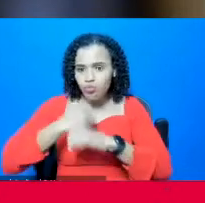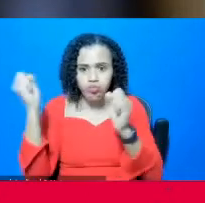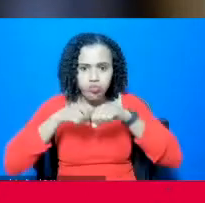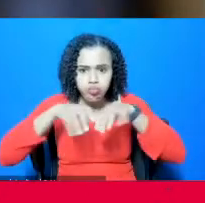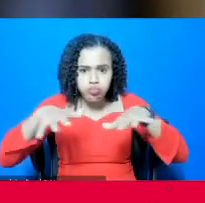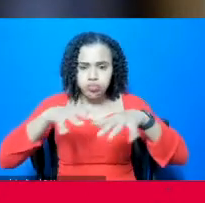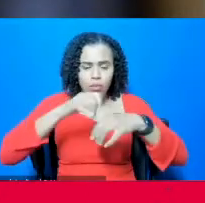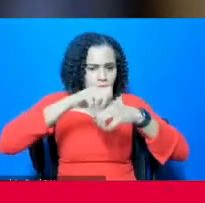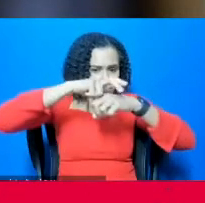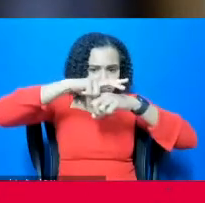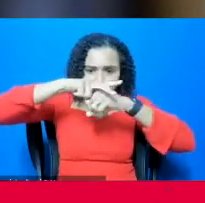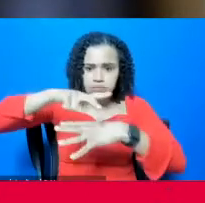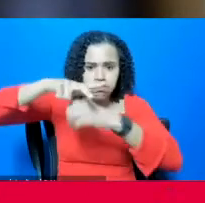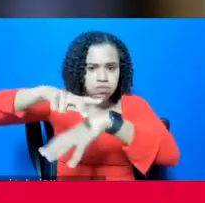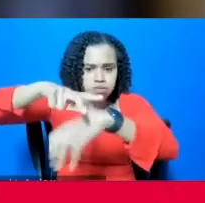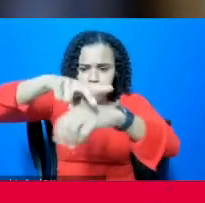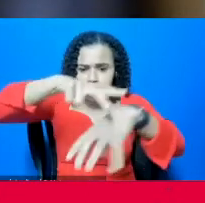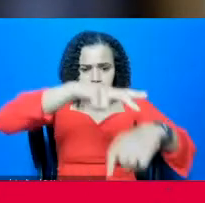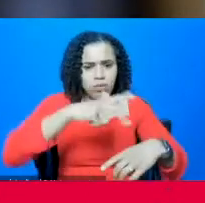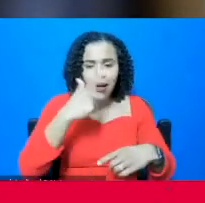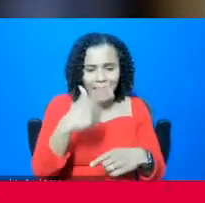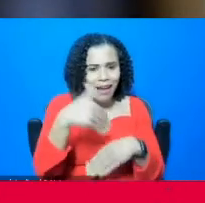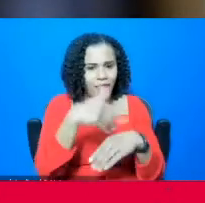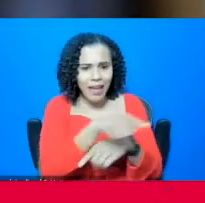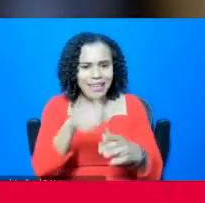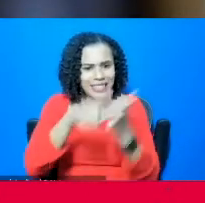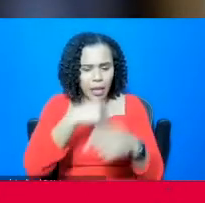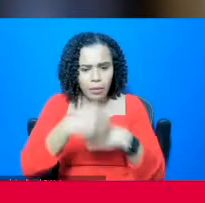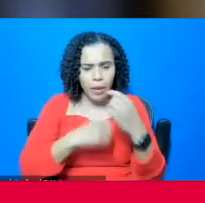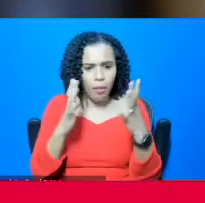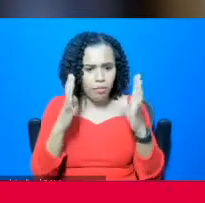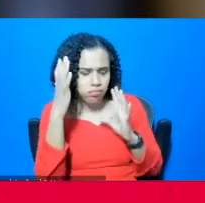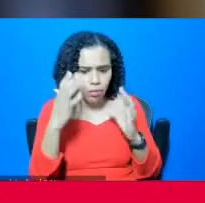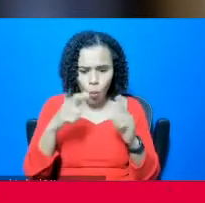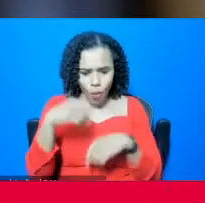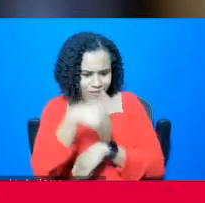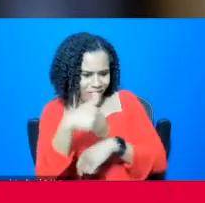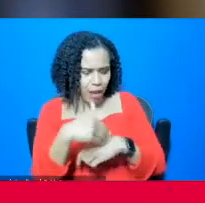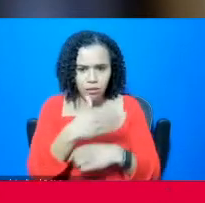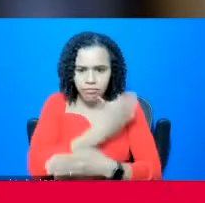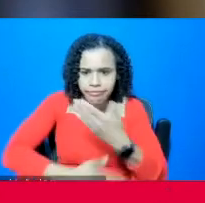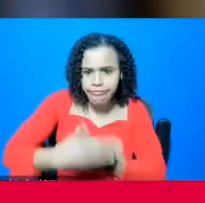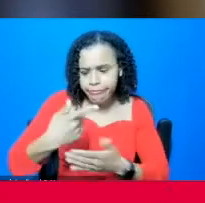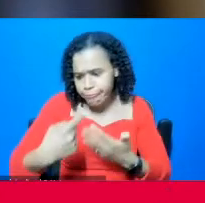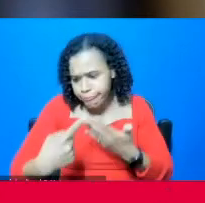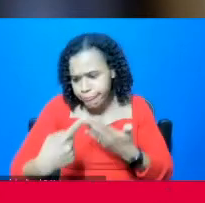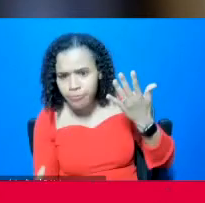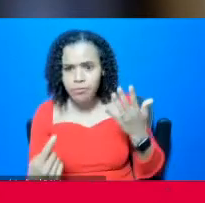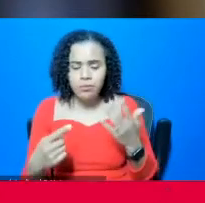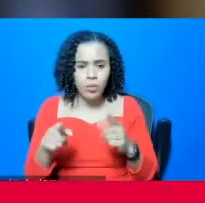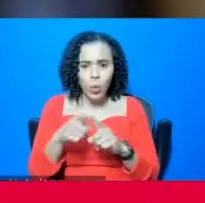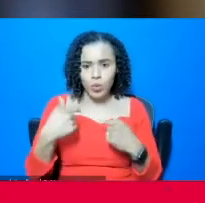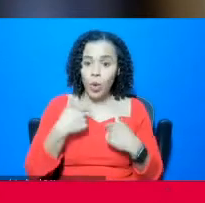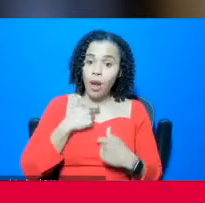people through physical impairments, but also the terror, the trauma as a result of having unknown drones flying over your head as a